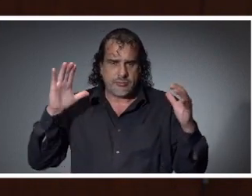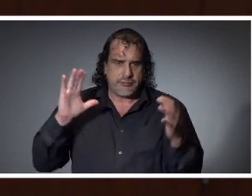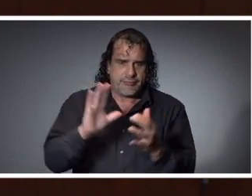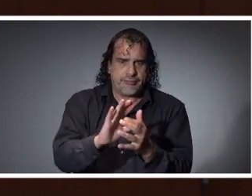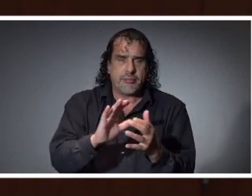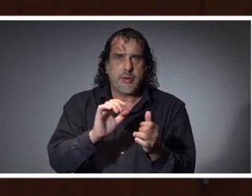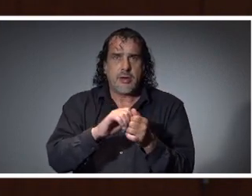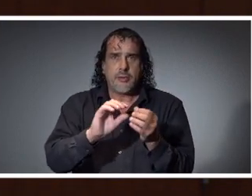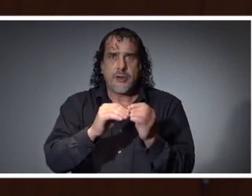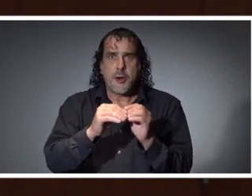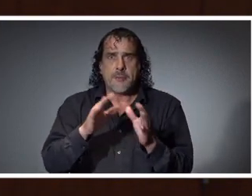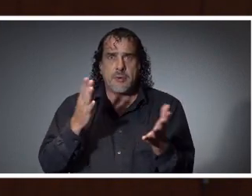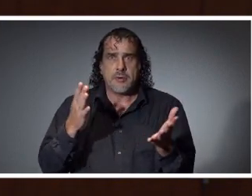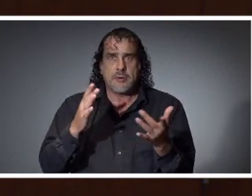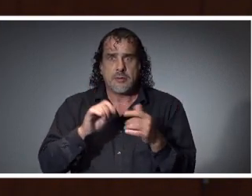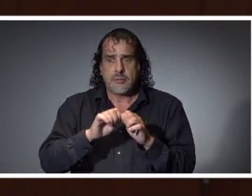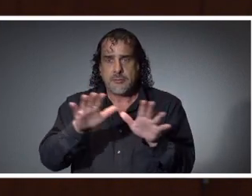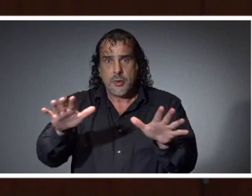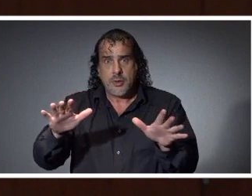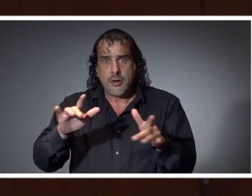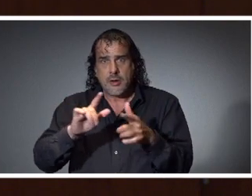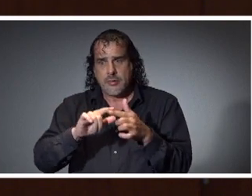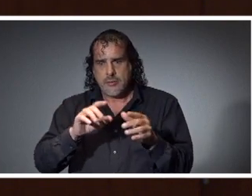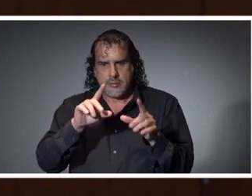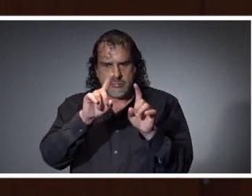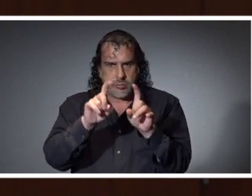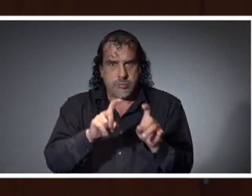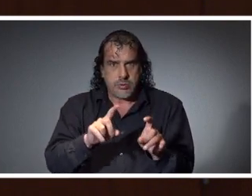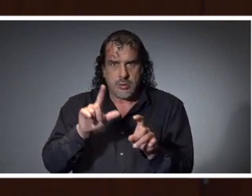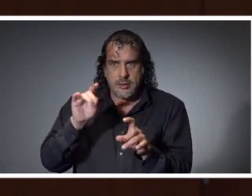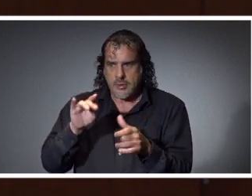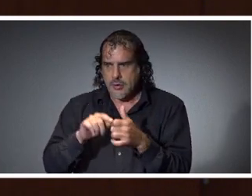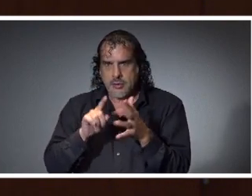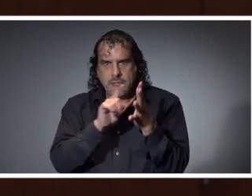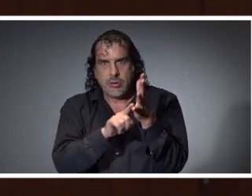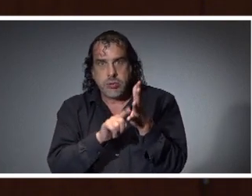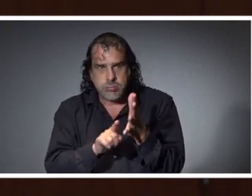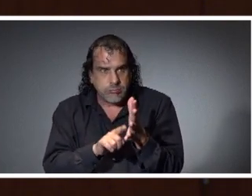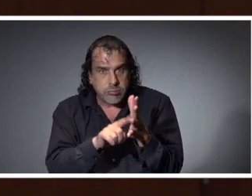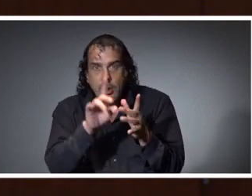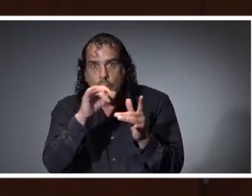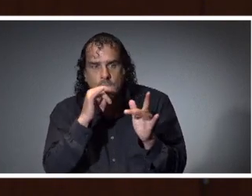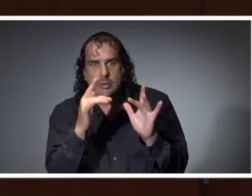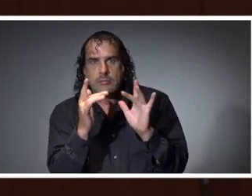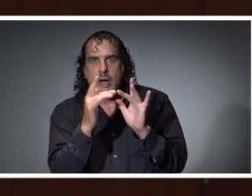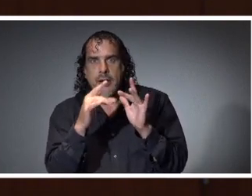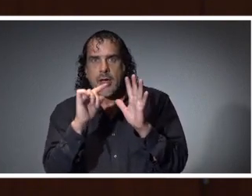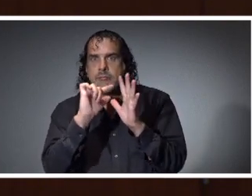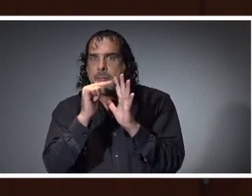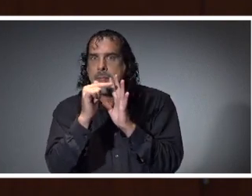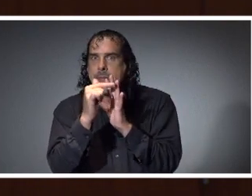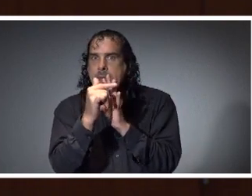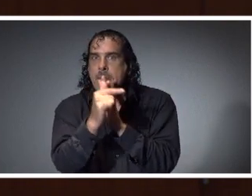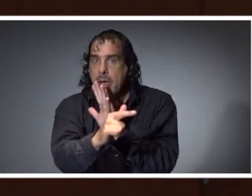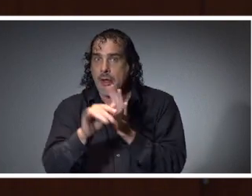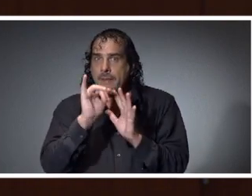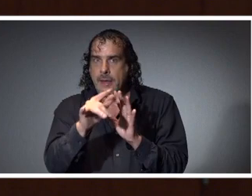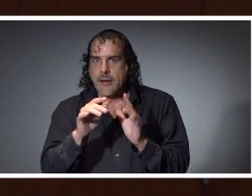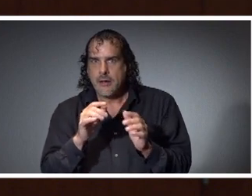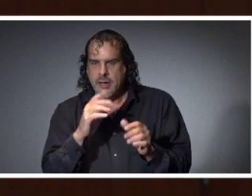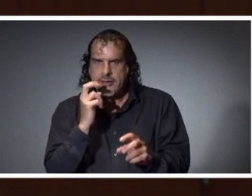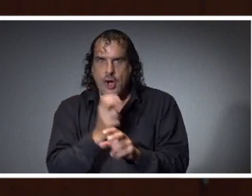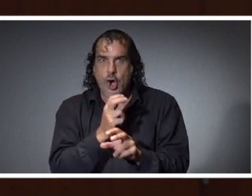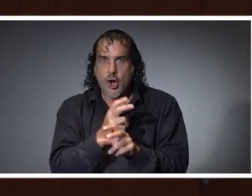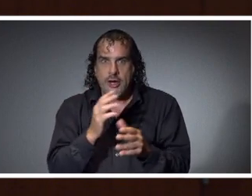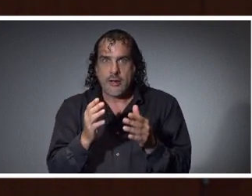because we can devote resources as lab, case investigators, contact tracers, so that we can do something, you know, near real time that's hard to